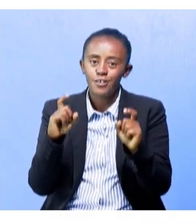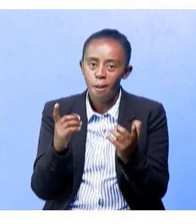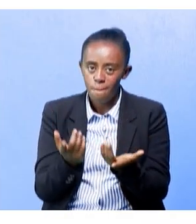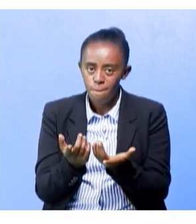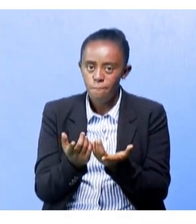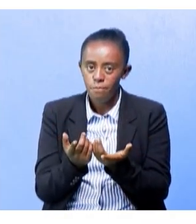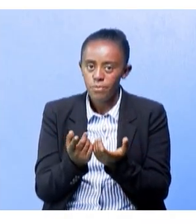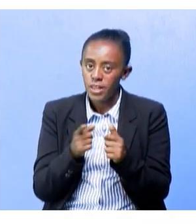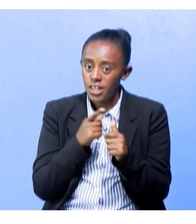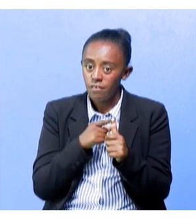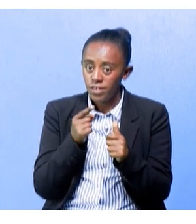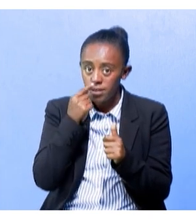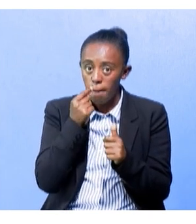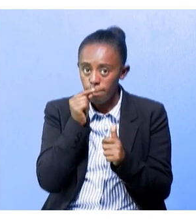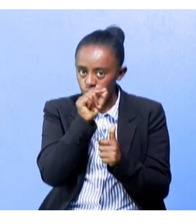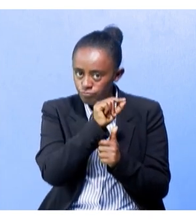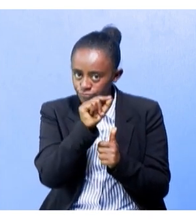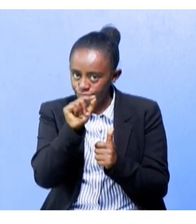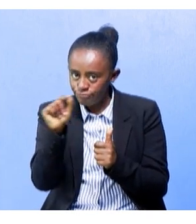Look, the first one